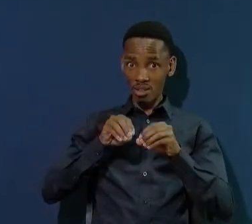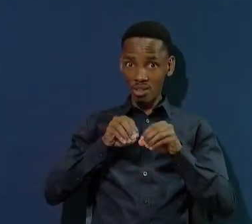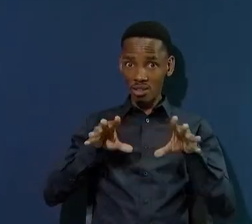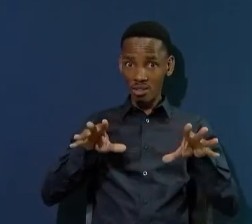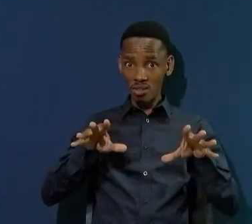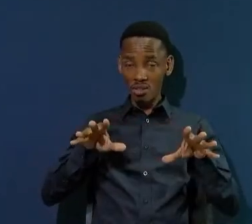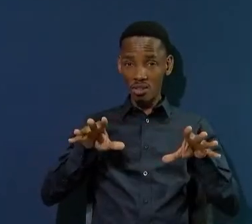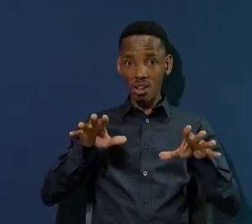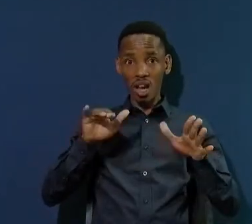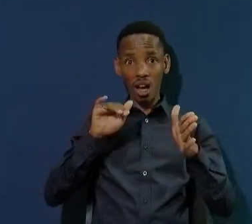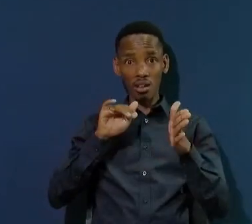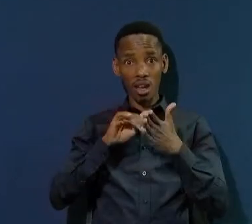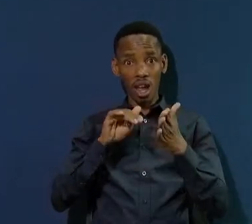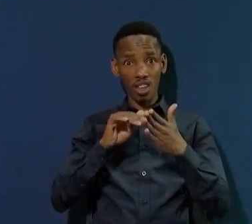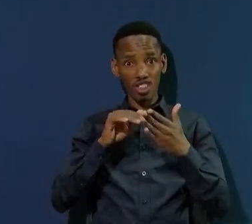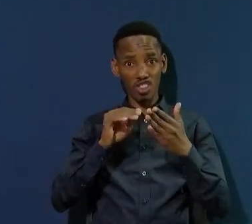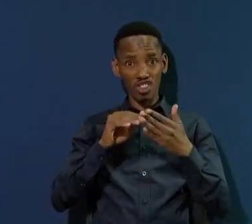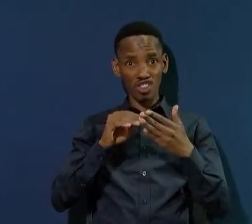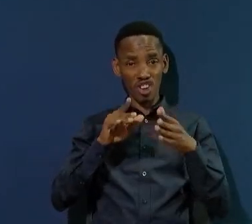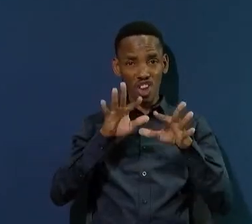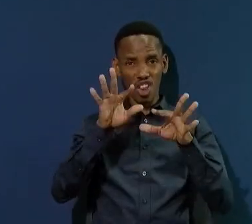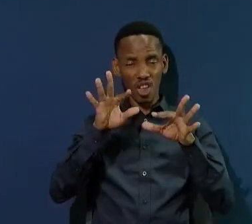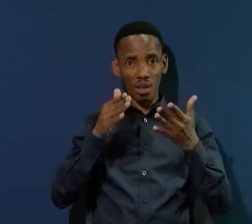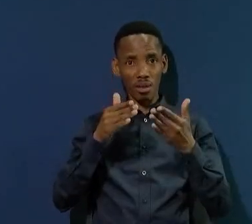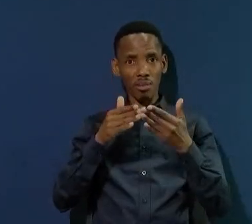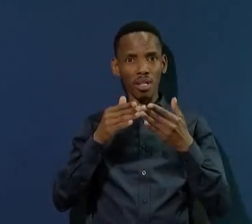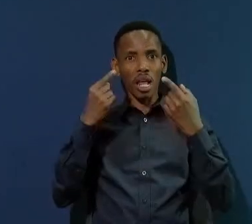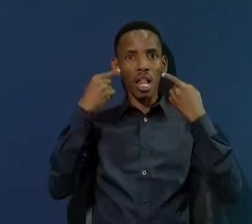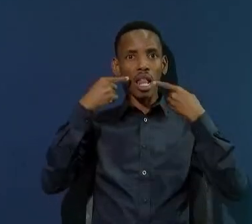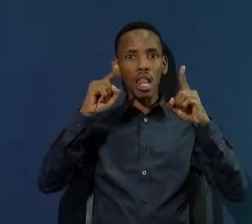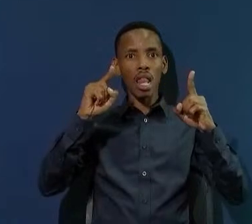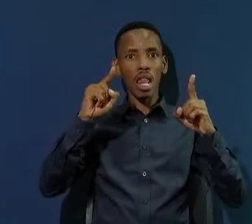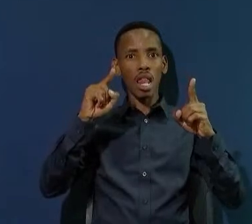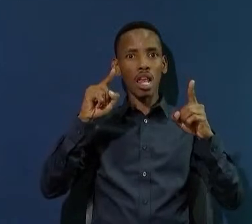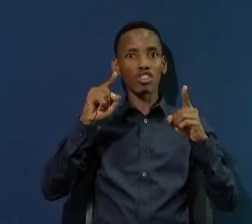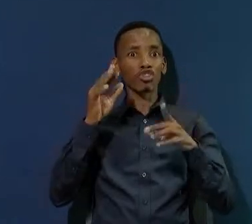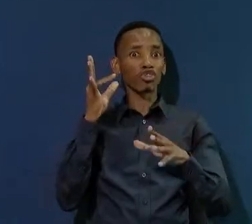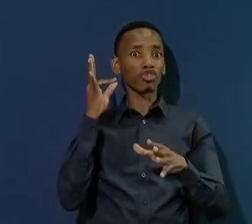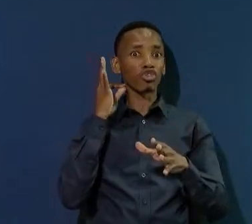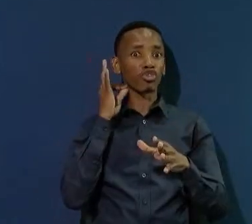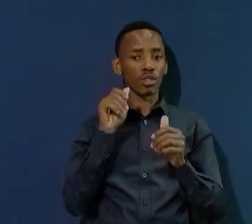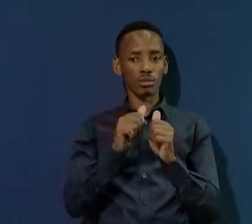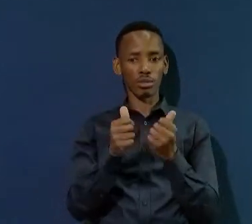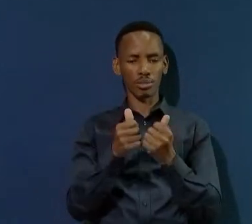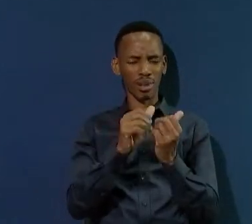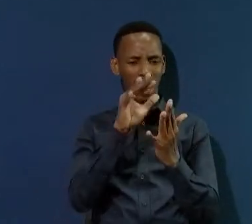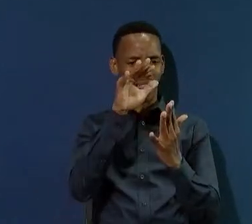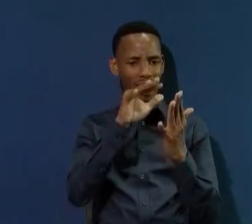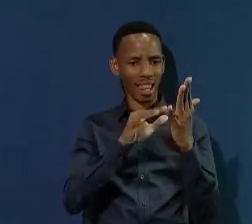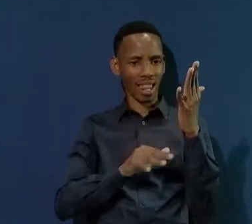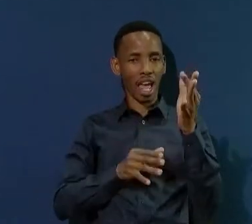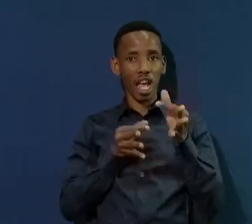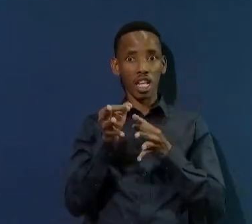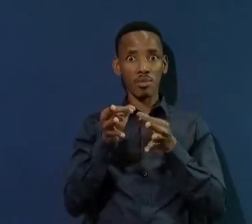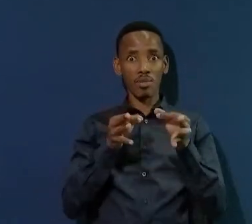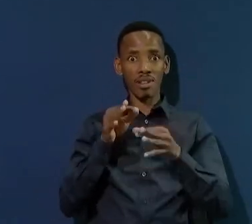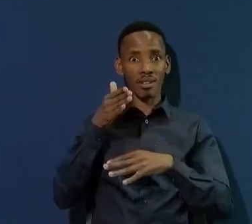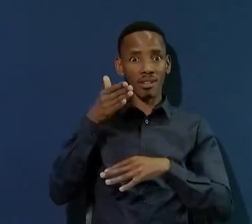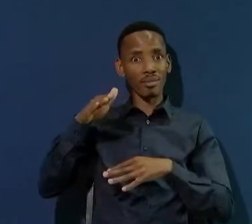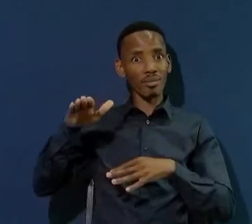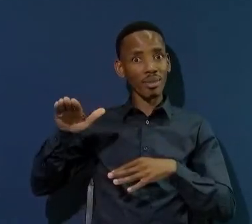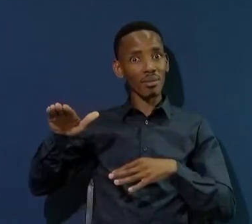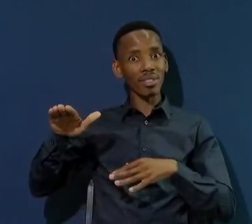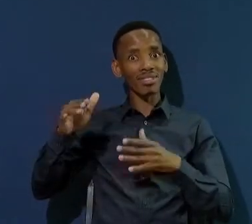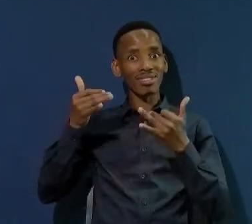e phatlalatsang dikitsiso ya government gazette le gone ko ga ile gore go kwadilwe jalo o tshwana ke gore a tlhaloganye gore go a bo